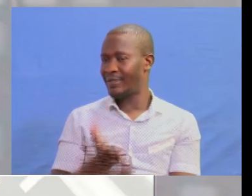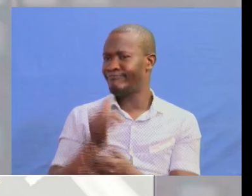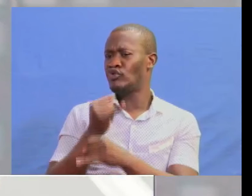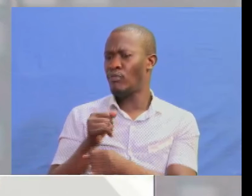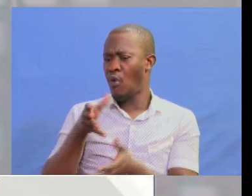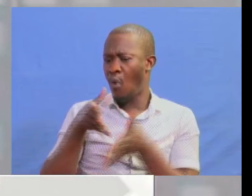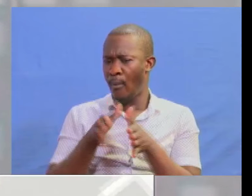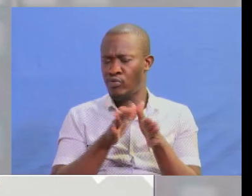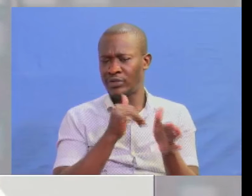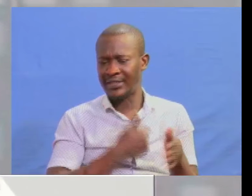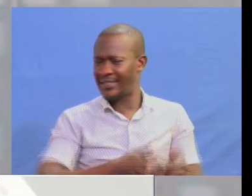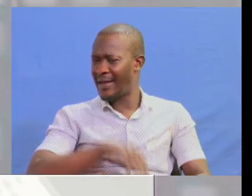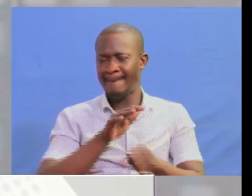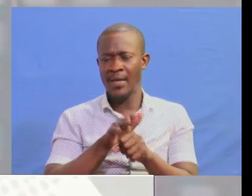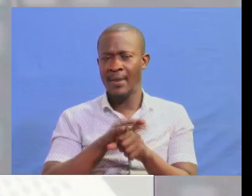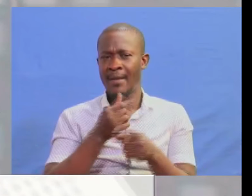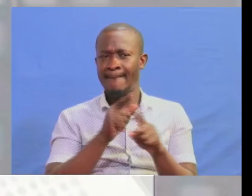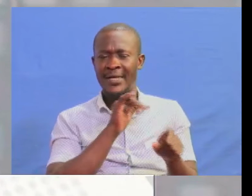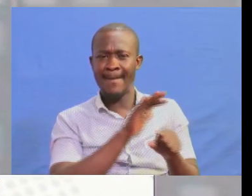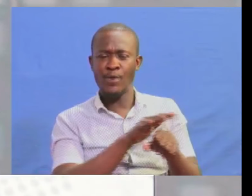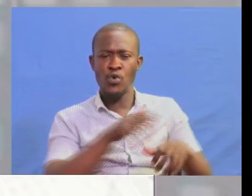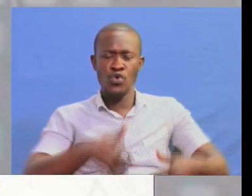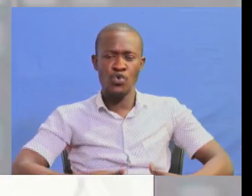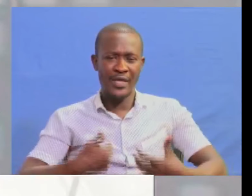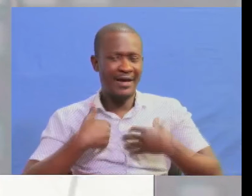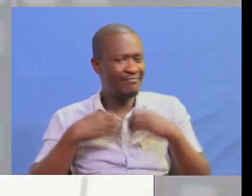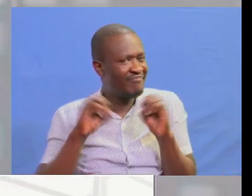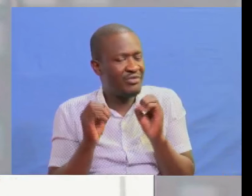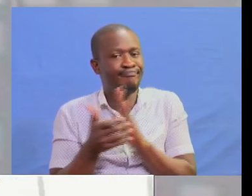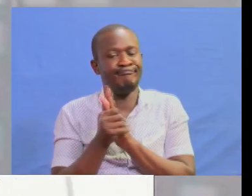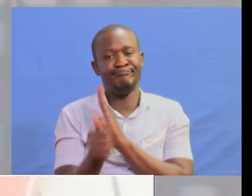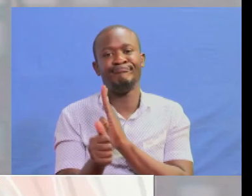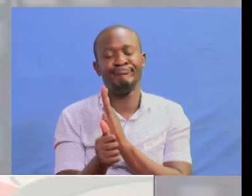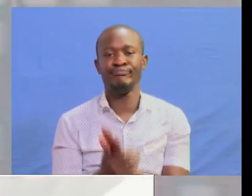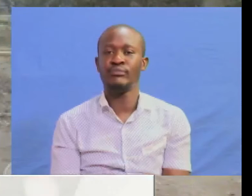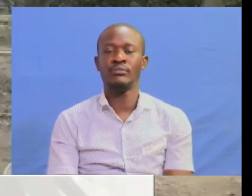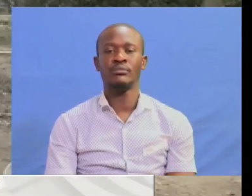are abundant in the region, but most youths lack the skill set.